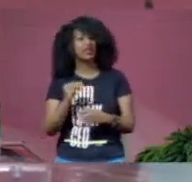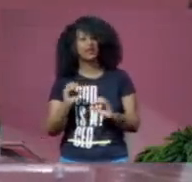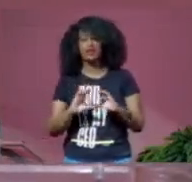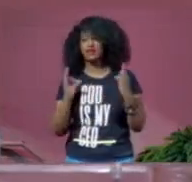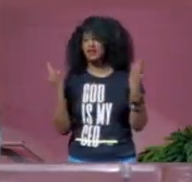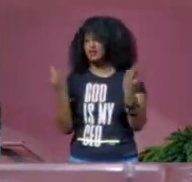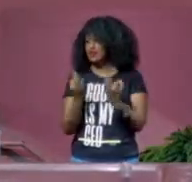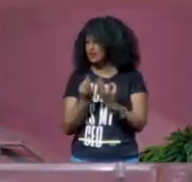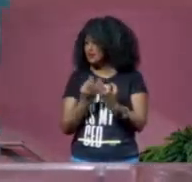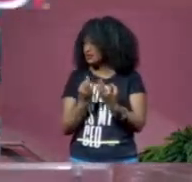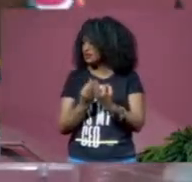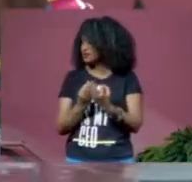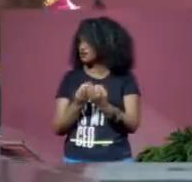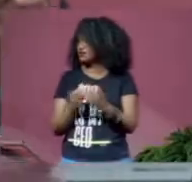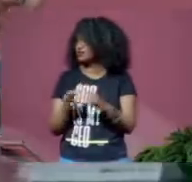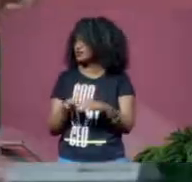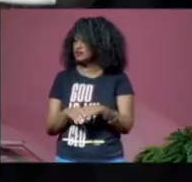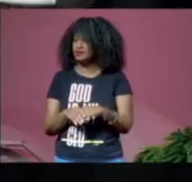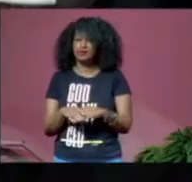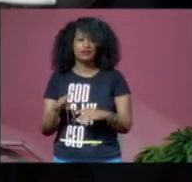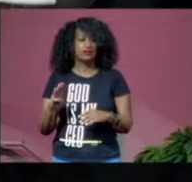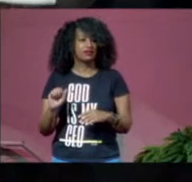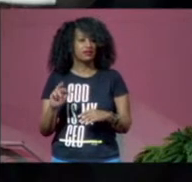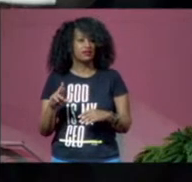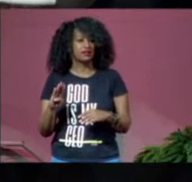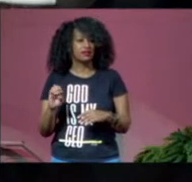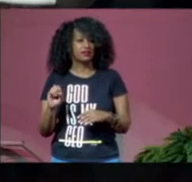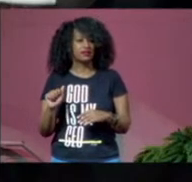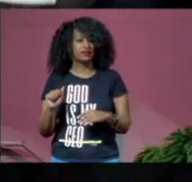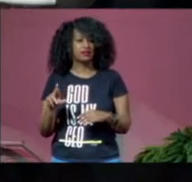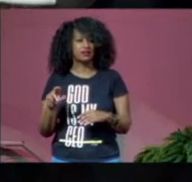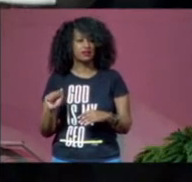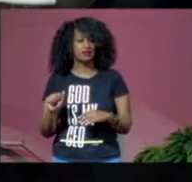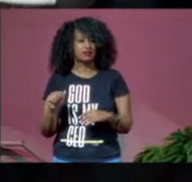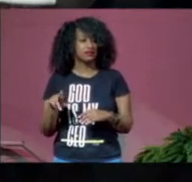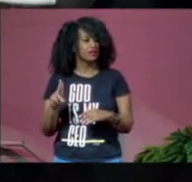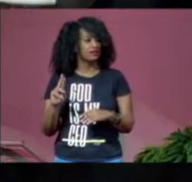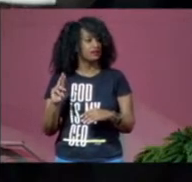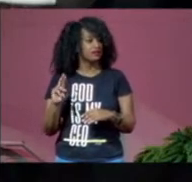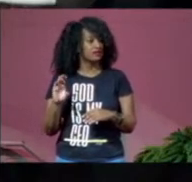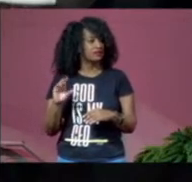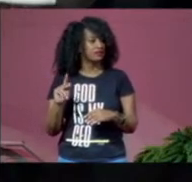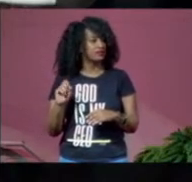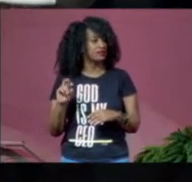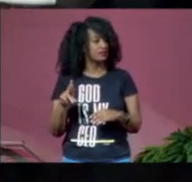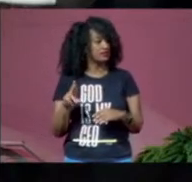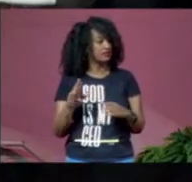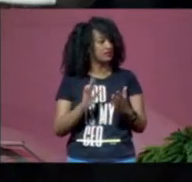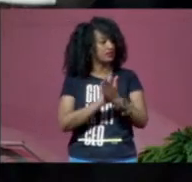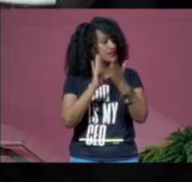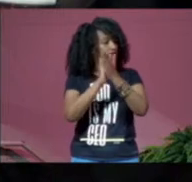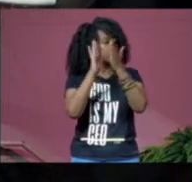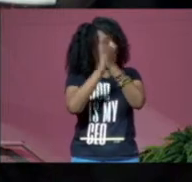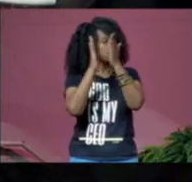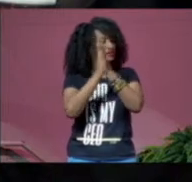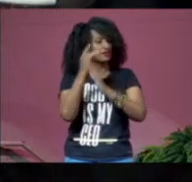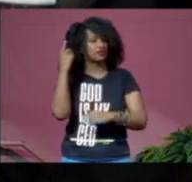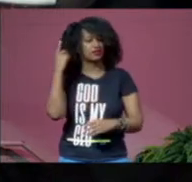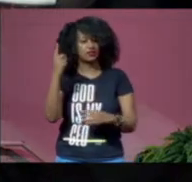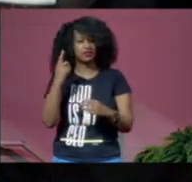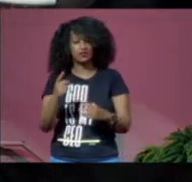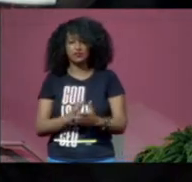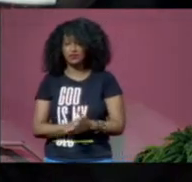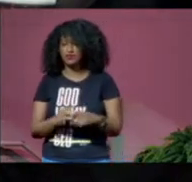Sister Barbara Recker. We wanted to make sure. And that's right, that's appropriate. That's appropriate. A praise goes right there for the